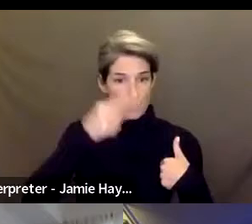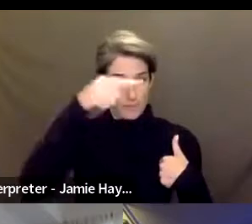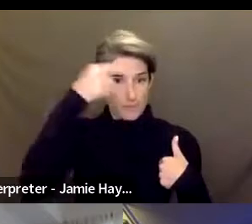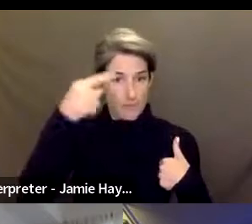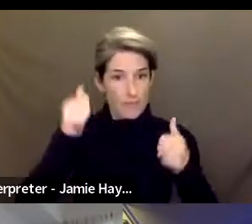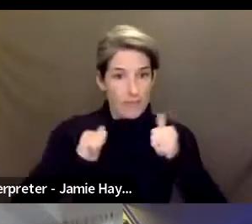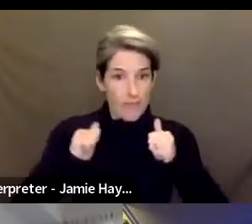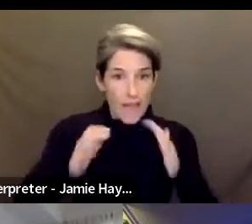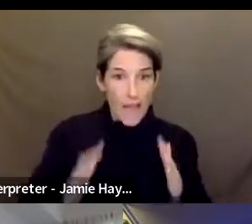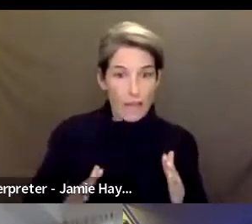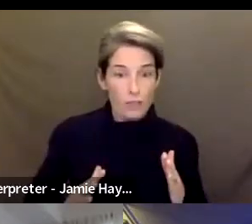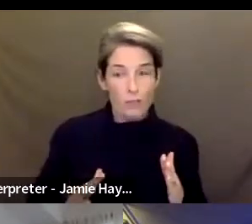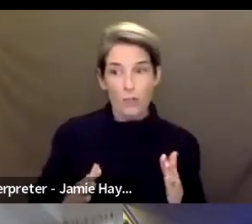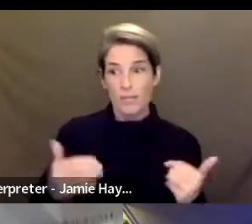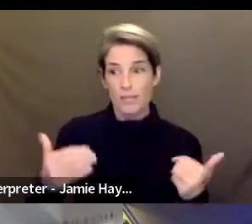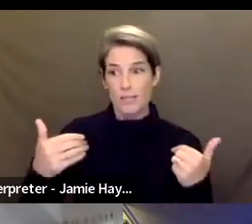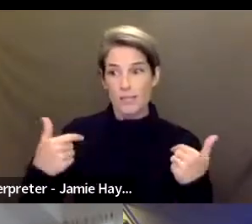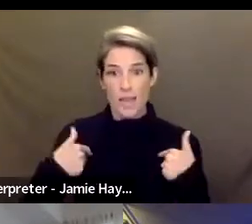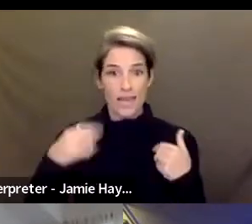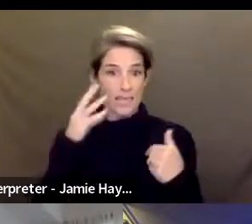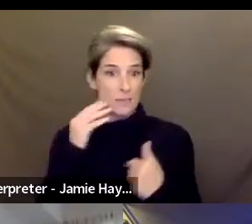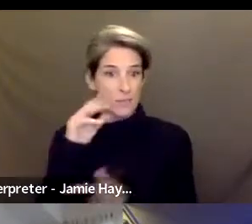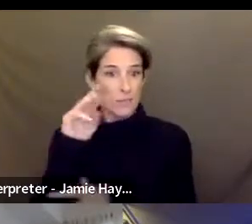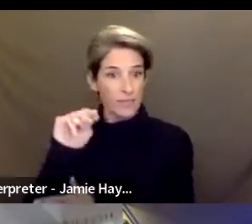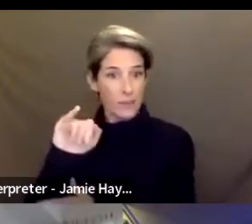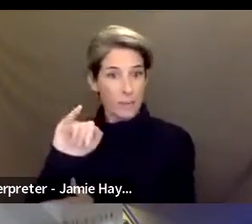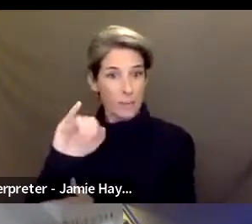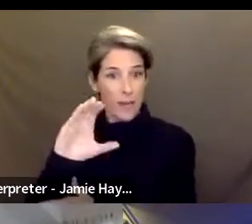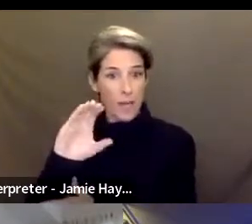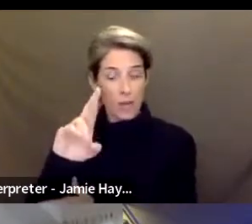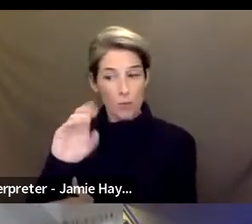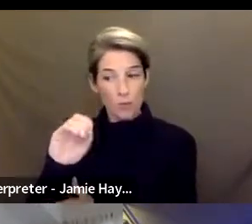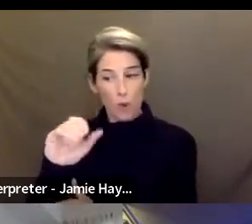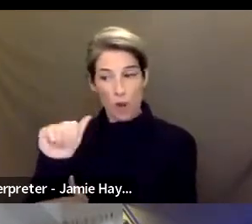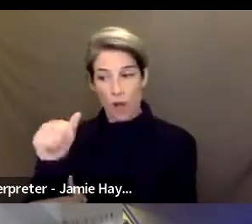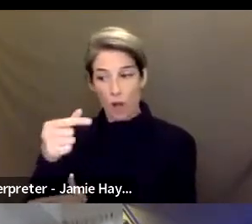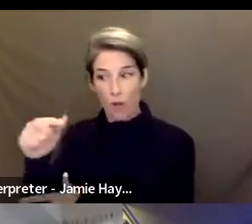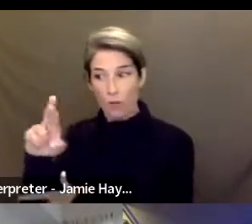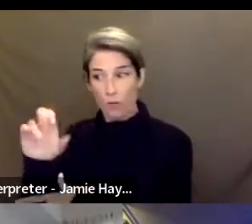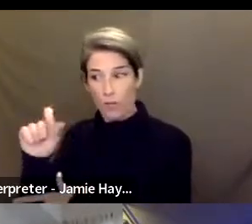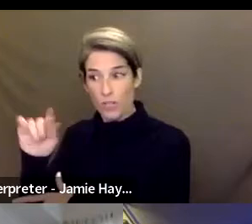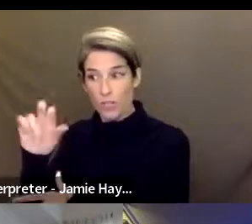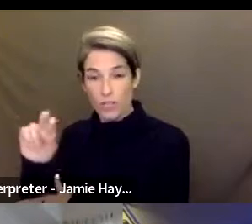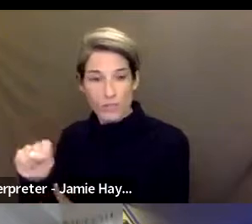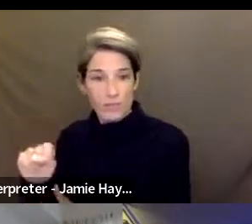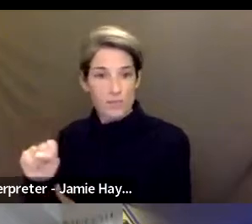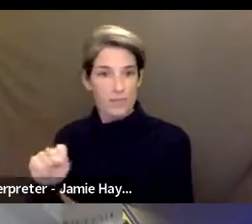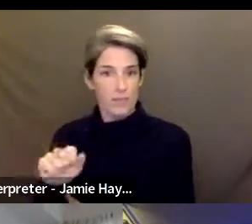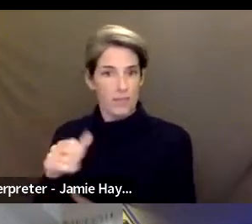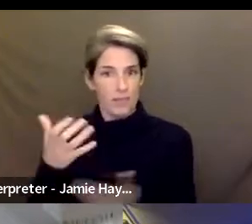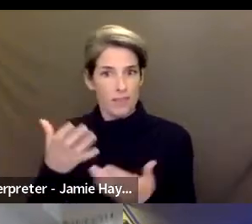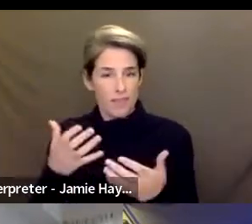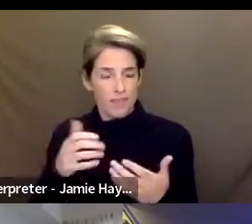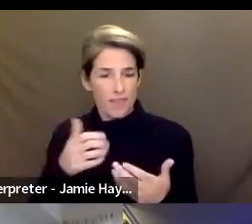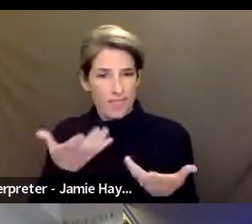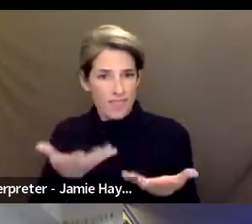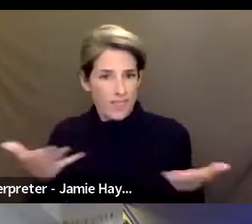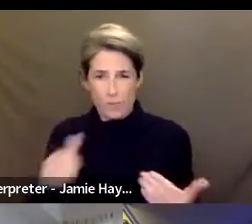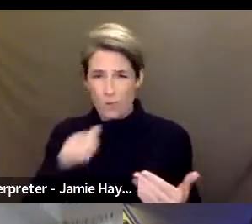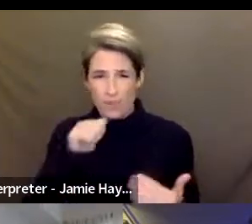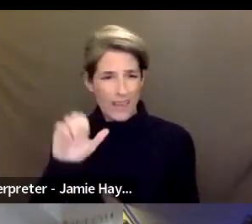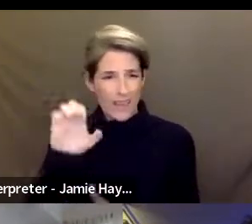were microaggressive and clearly biased and inequitable for me that I kind of just brushed off, that